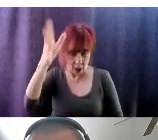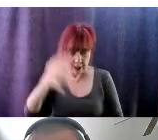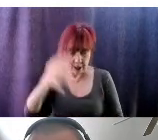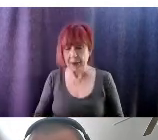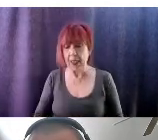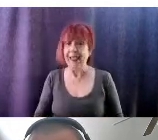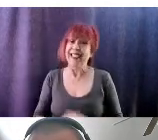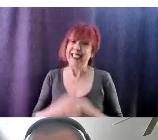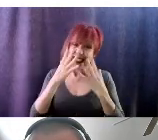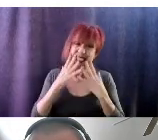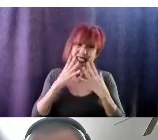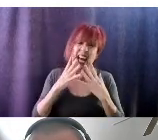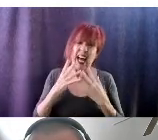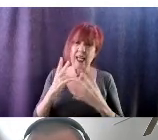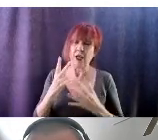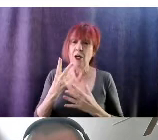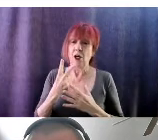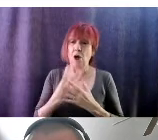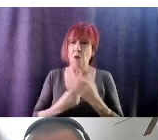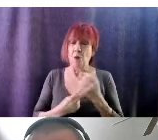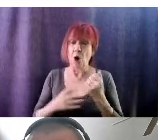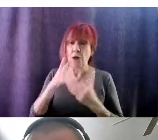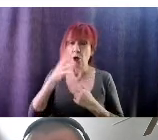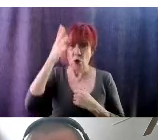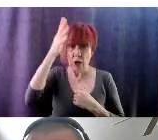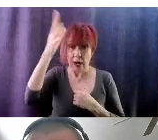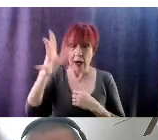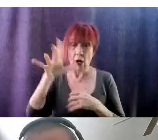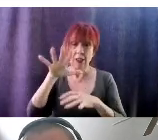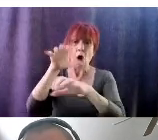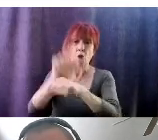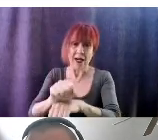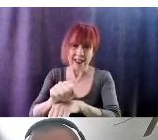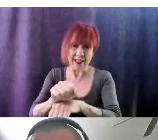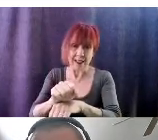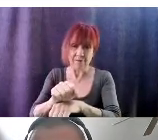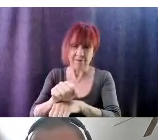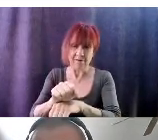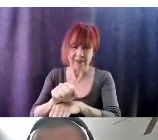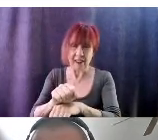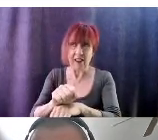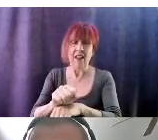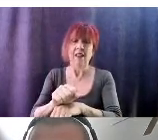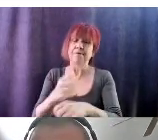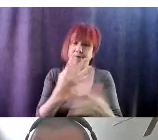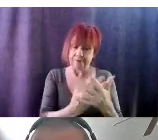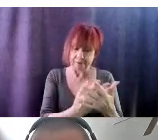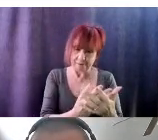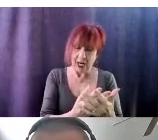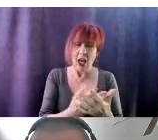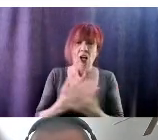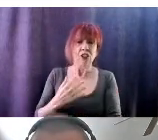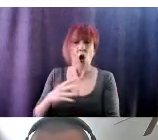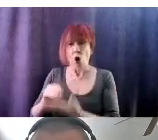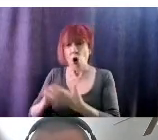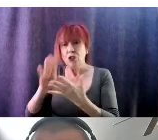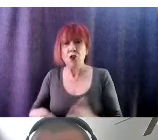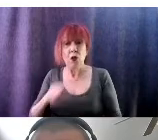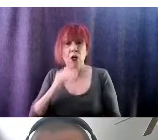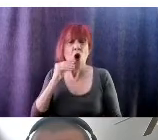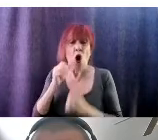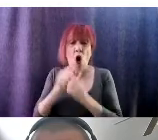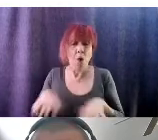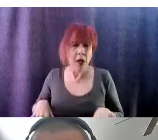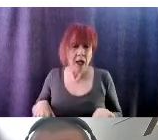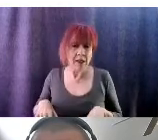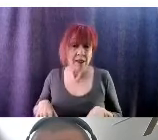his grandparents later that month were arrested as well. So this student ended up being homeless and was living in the abandoned